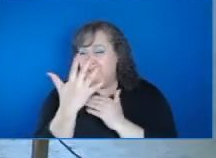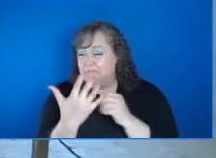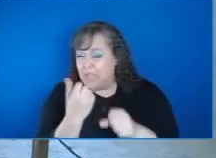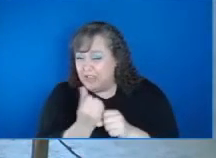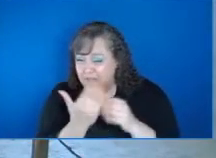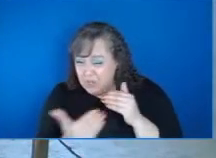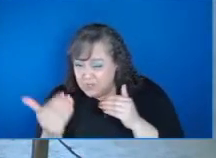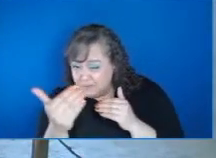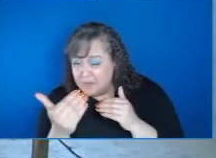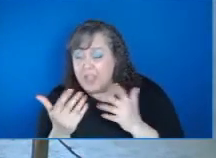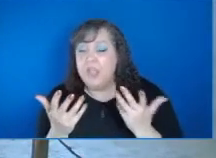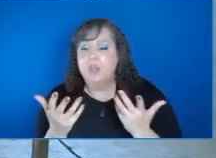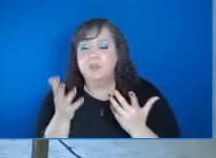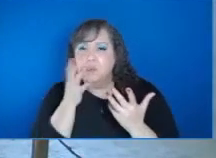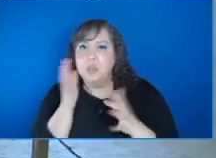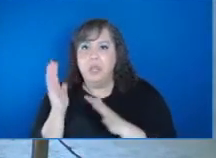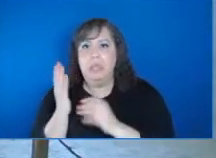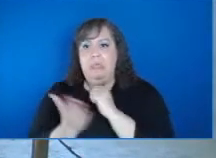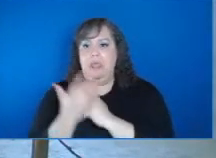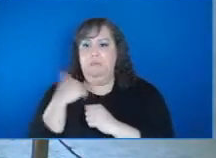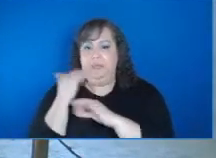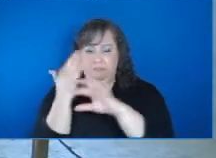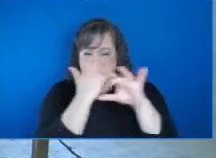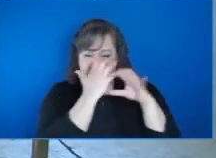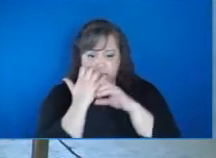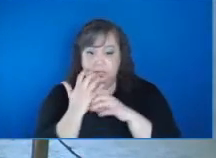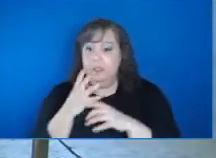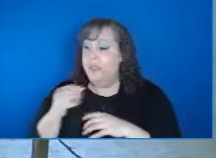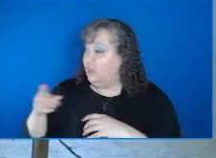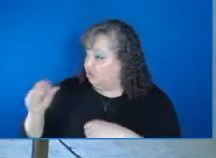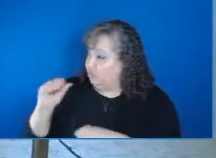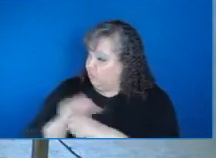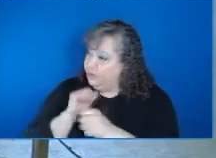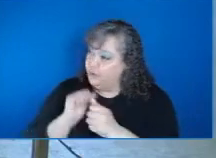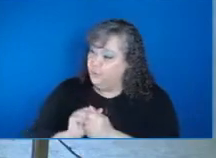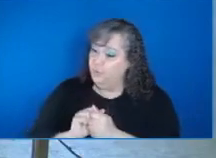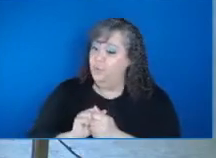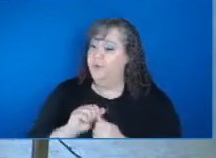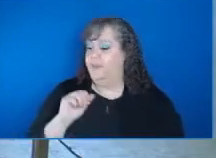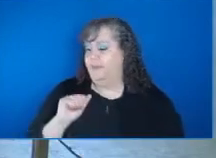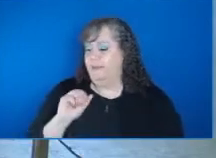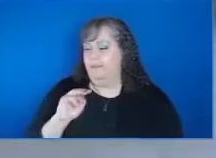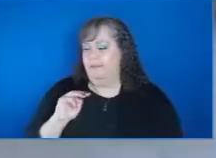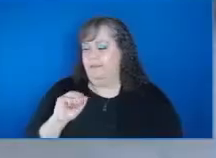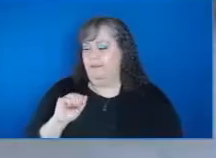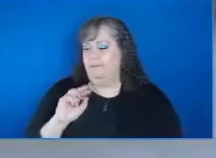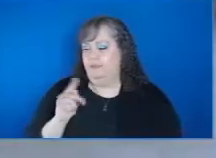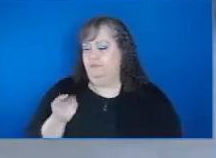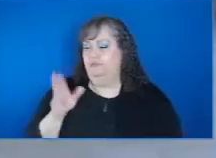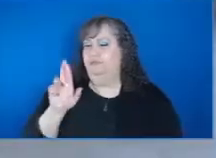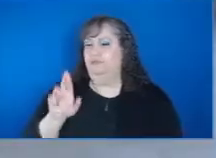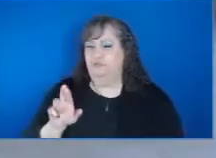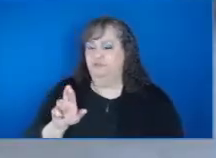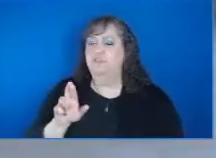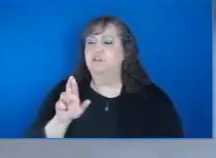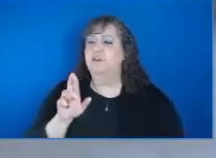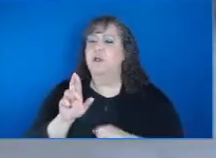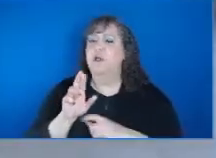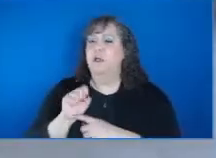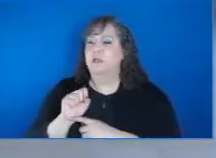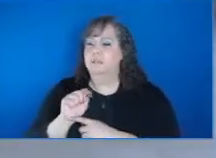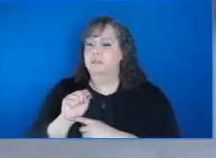in conjunction with the amateur astronomy community, right? Good point. Yes, we work with the amateur astronomy community, and it's a